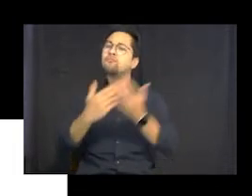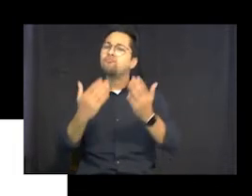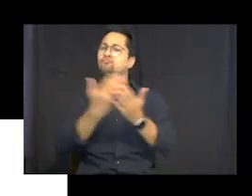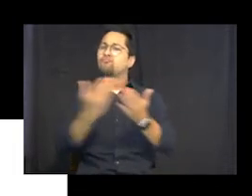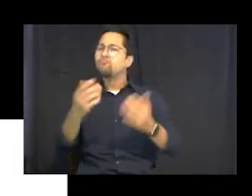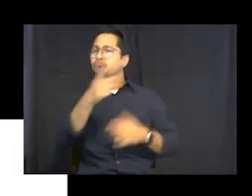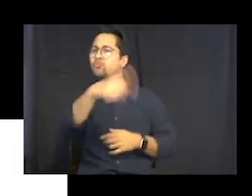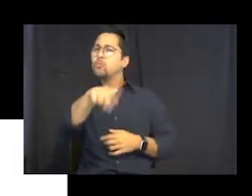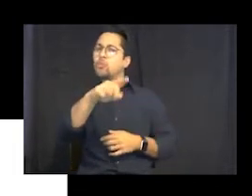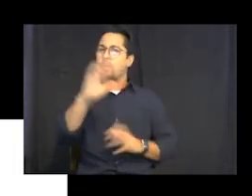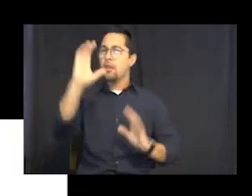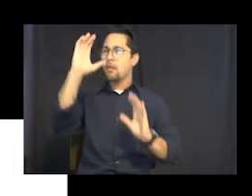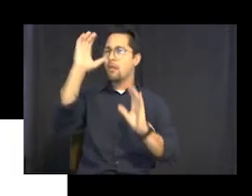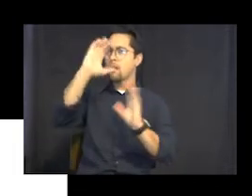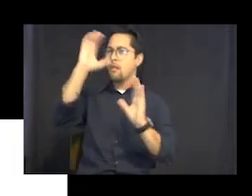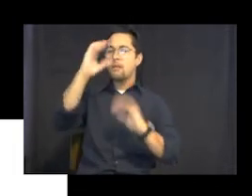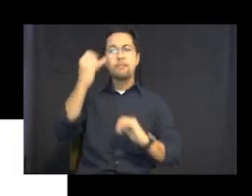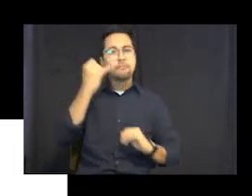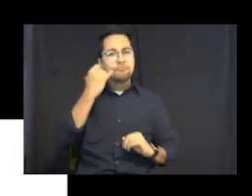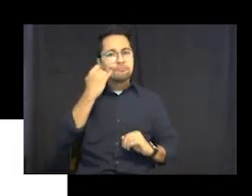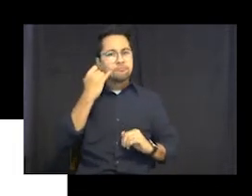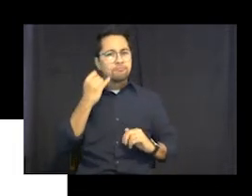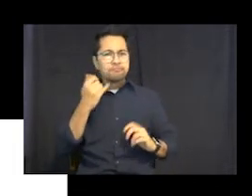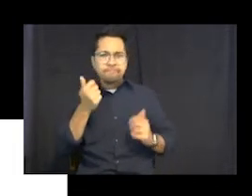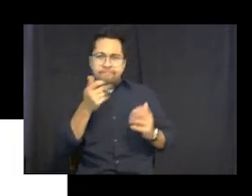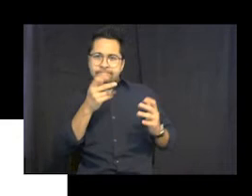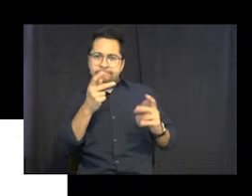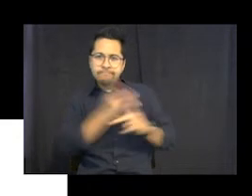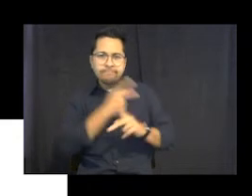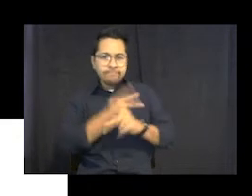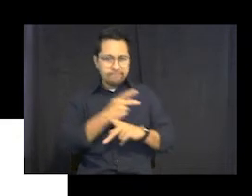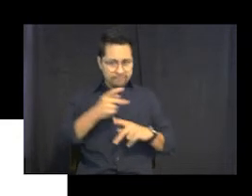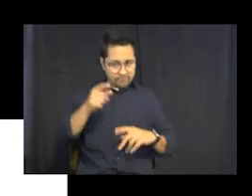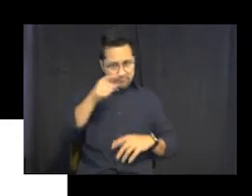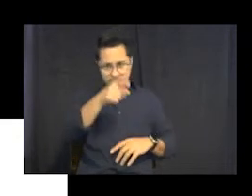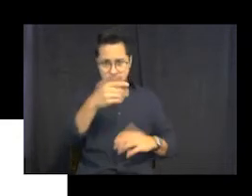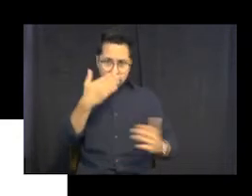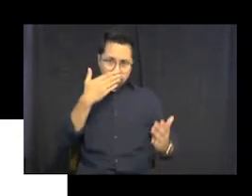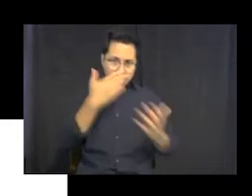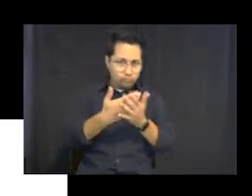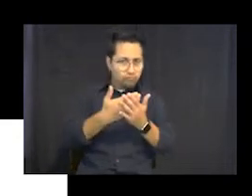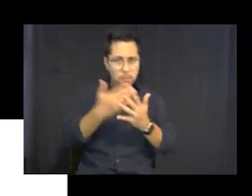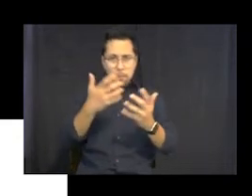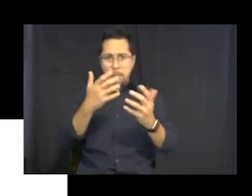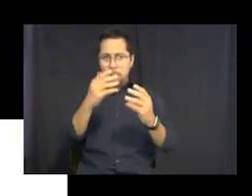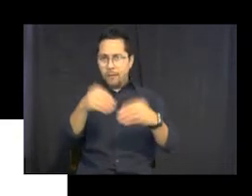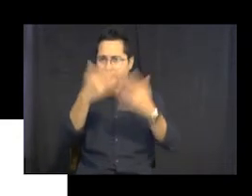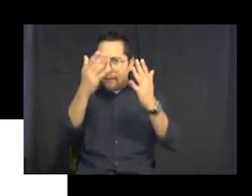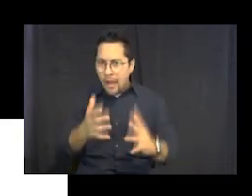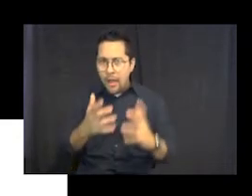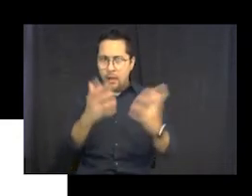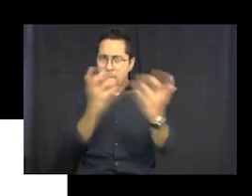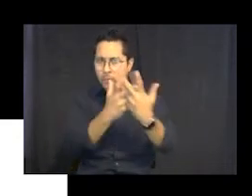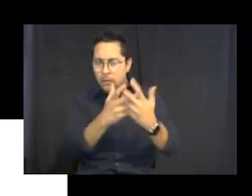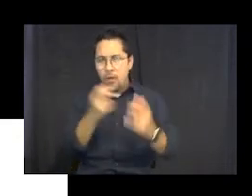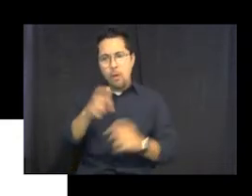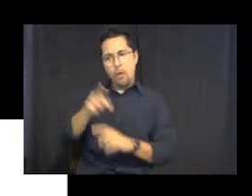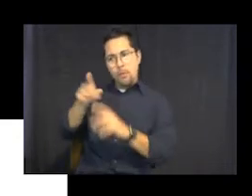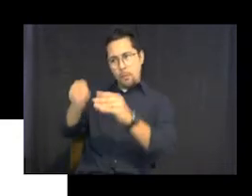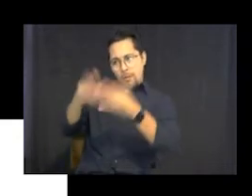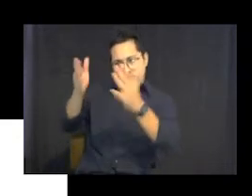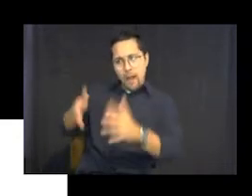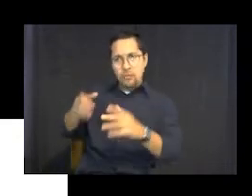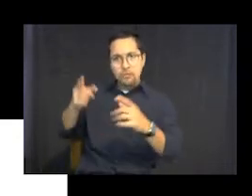look for when you're trying to determine if this is a good provider or that the provider is doing what they're supposed to